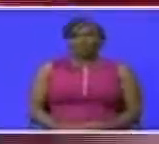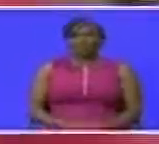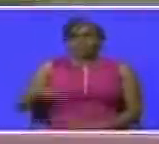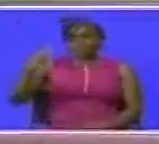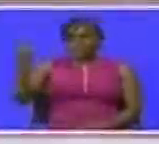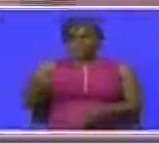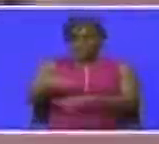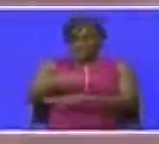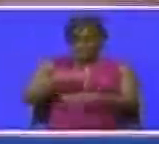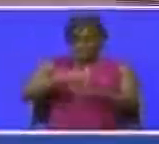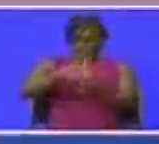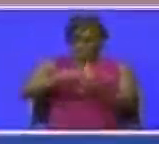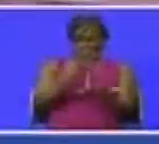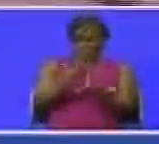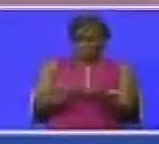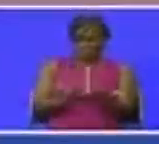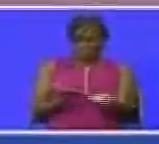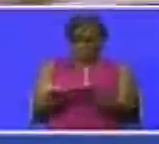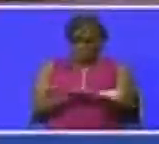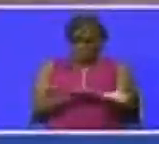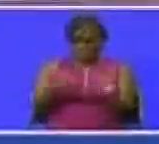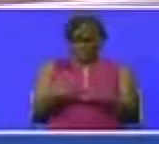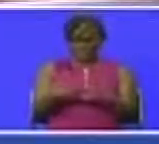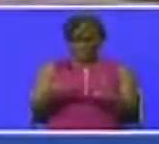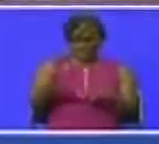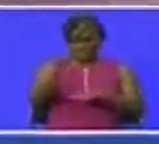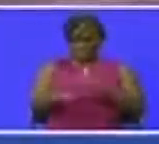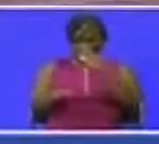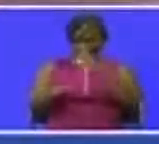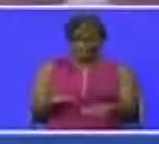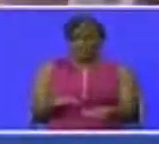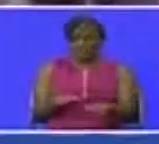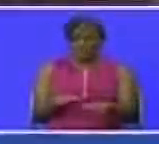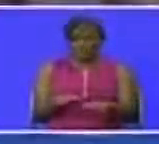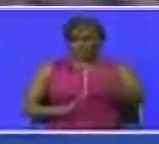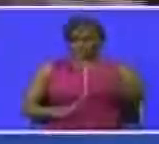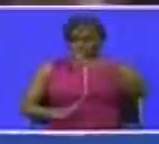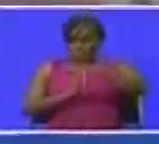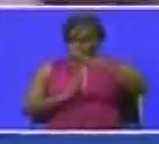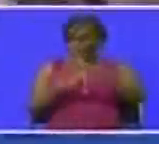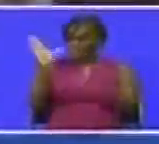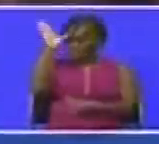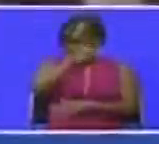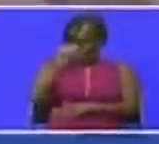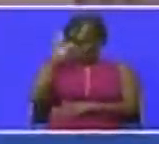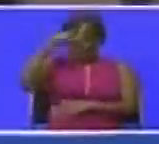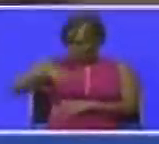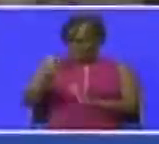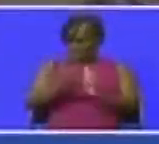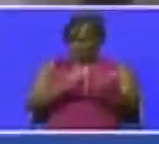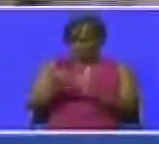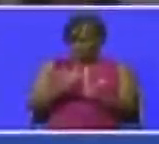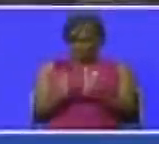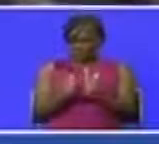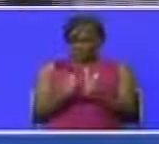The Kenya National Prison Service Athletics Championships took off at Nyayo Stadium, and despite some of the top stars missing from today's competition due to Diamond